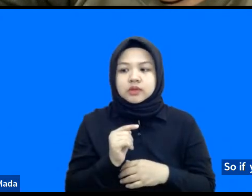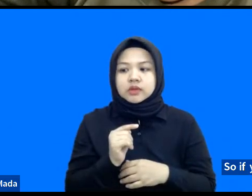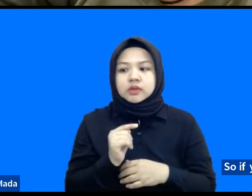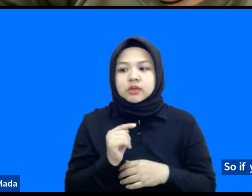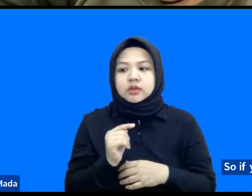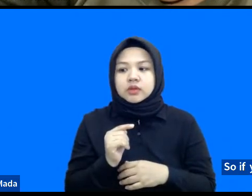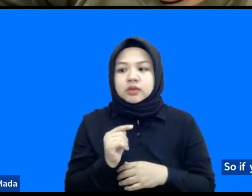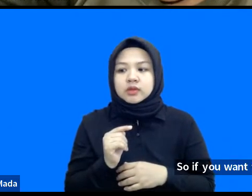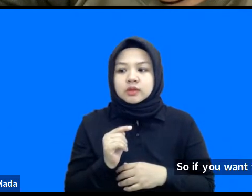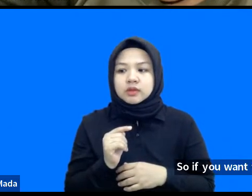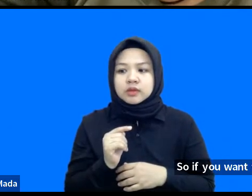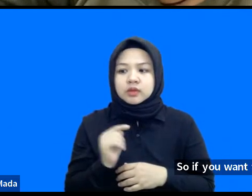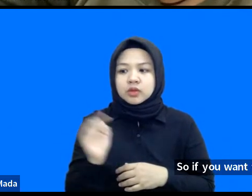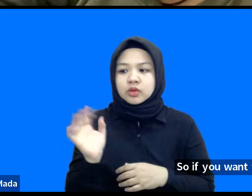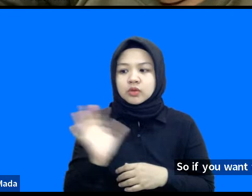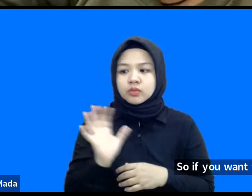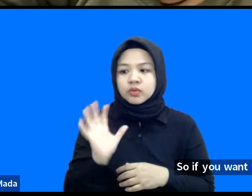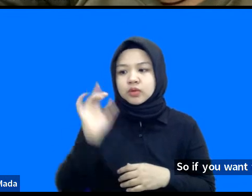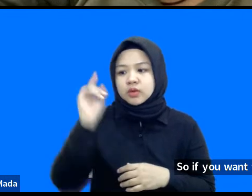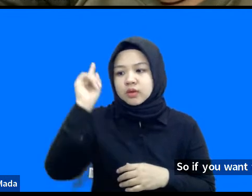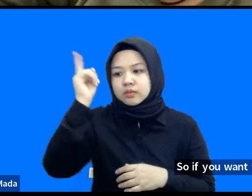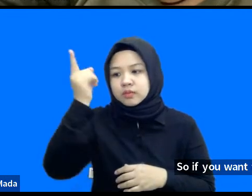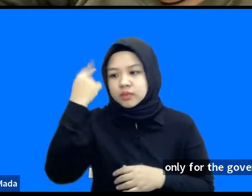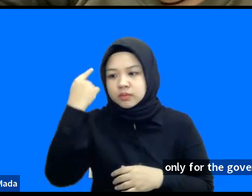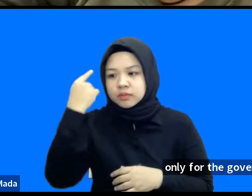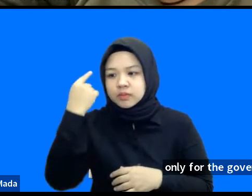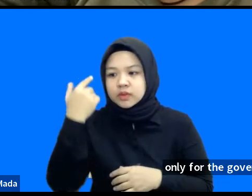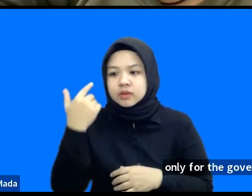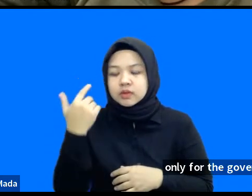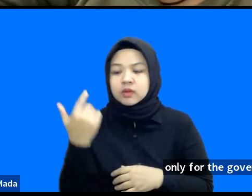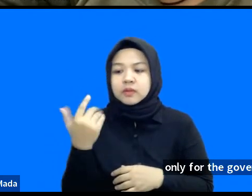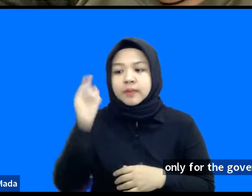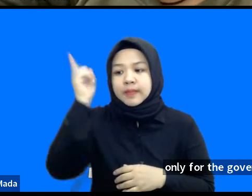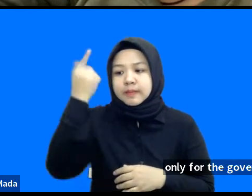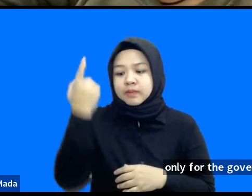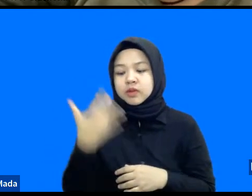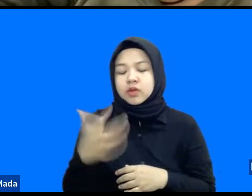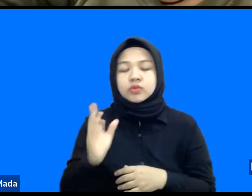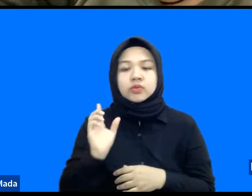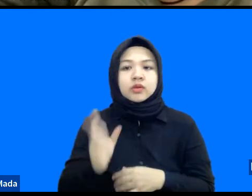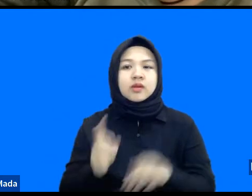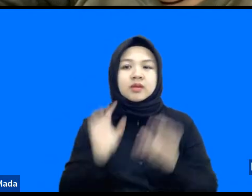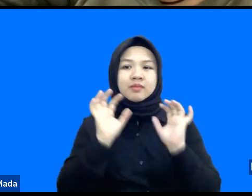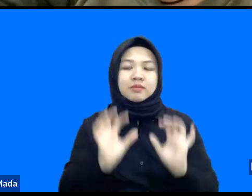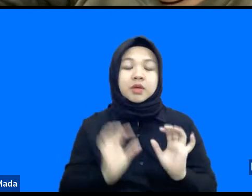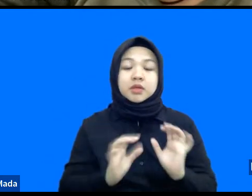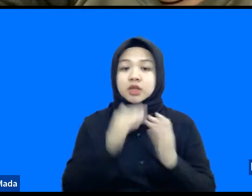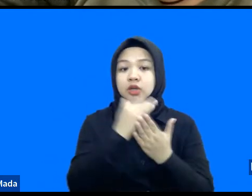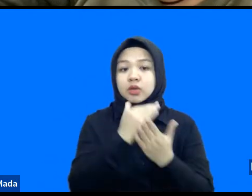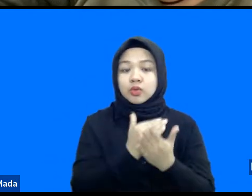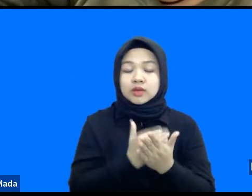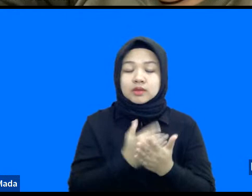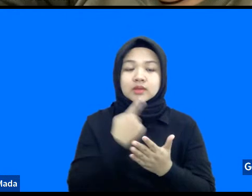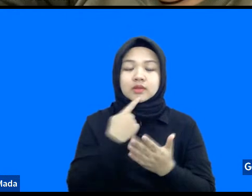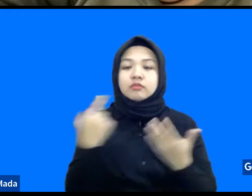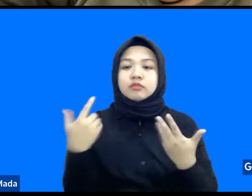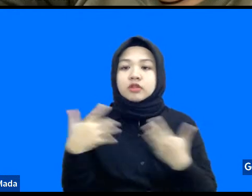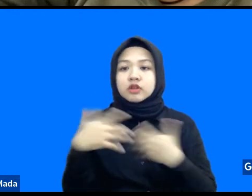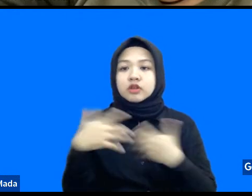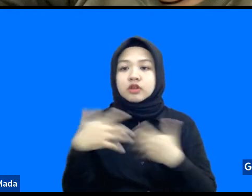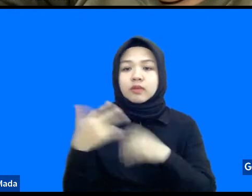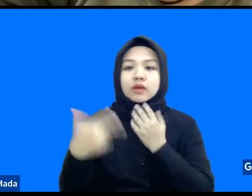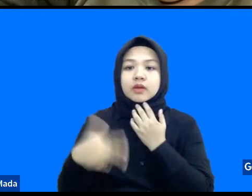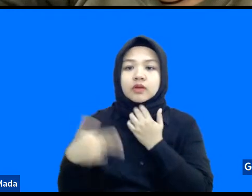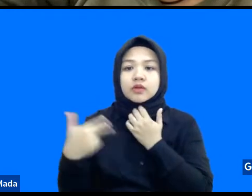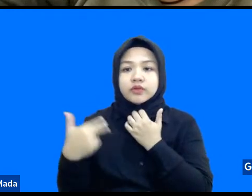a lot of regulation on it, on the gender mainstreaming, on the energy transition